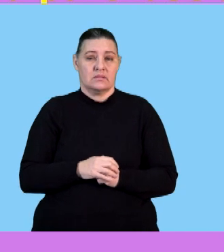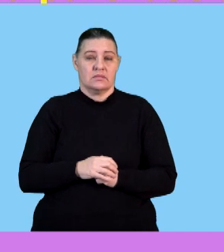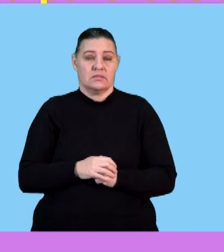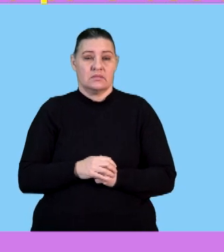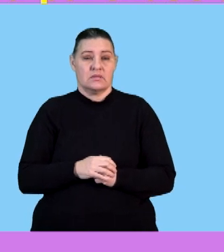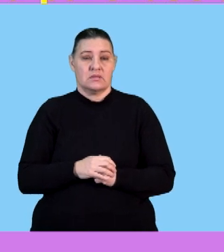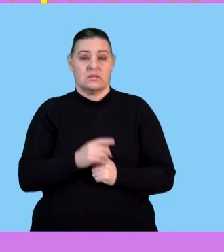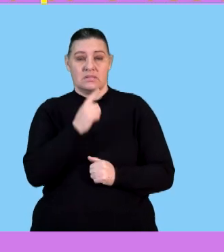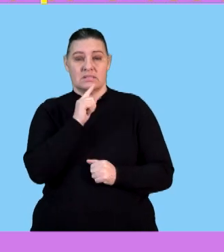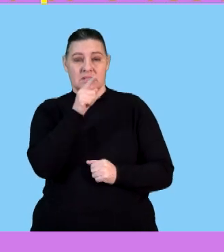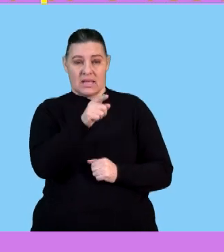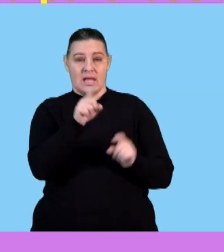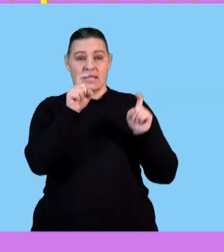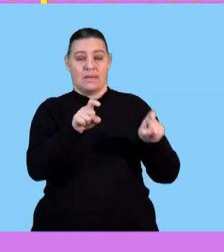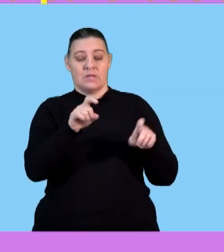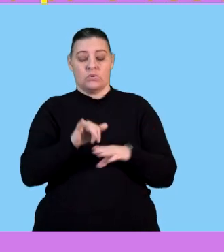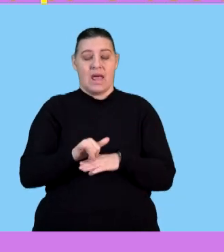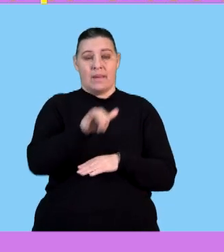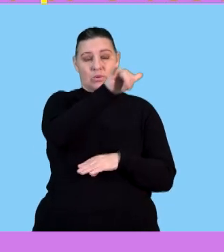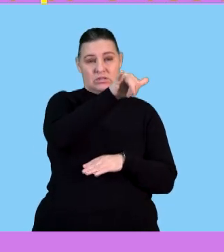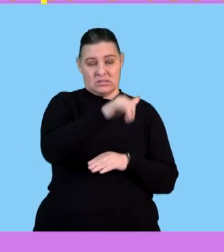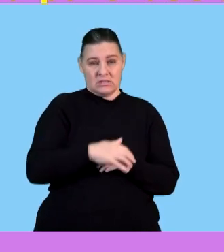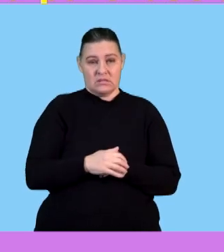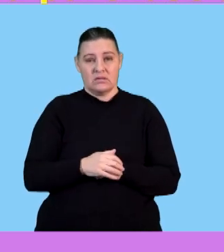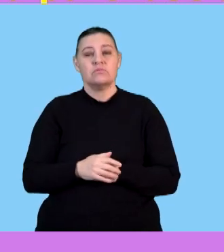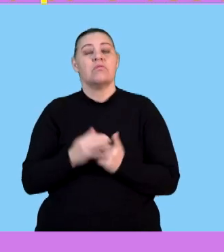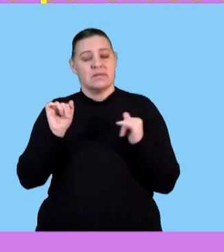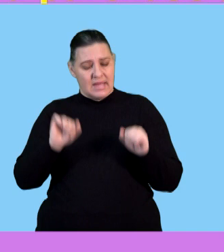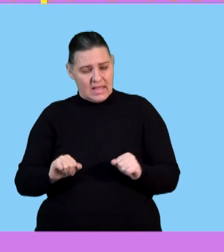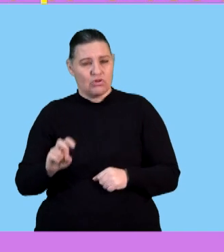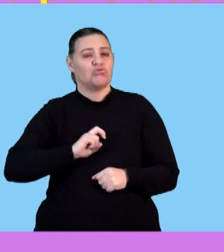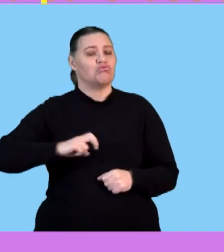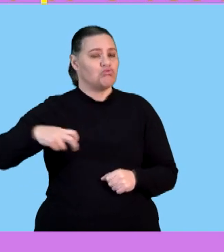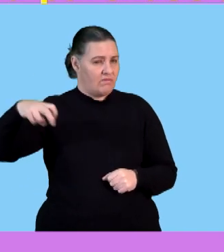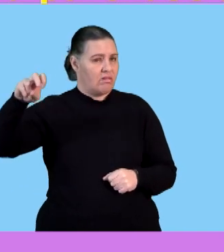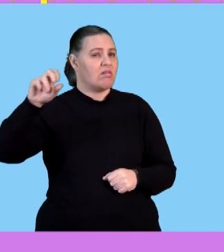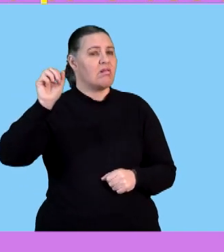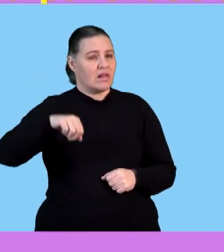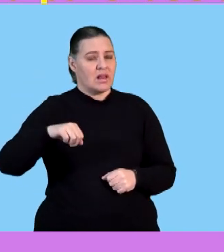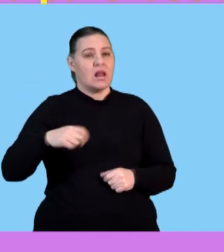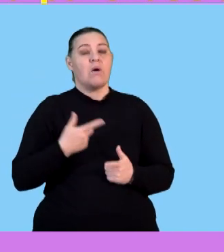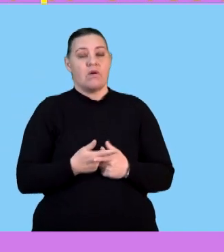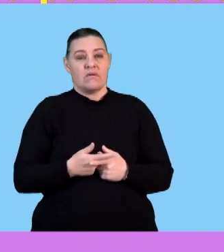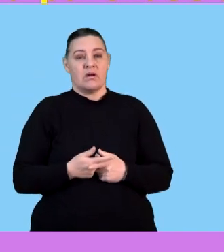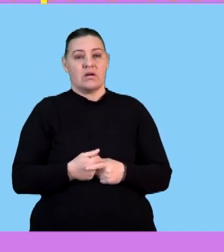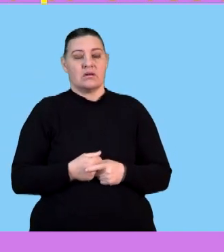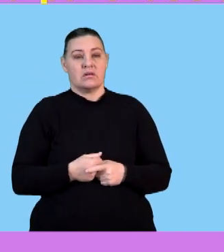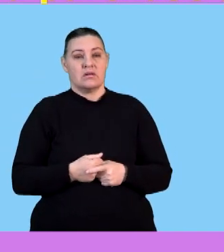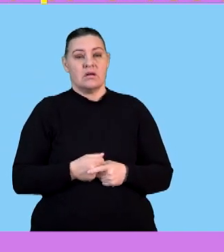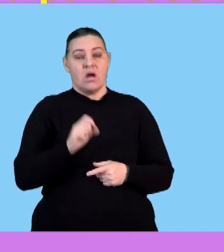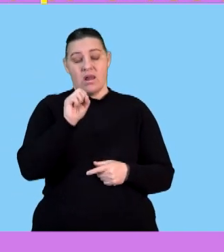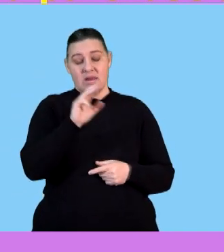Town Airport. So yes, she definitely traveled. She traveled on the 19th of the